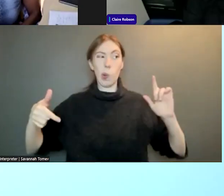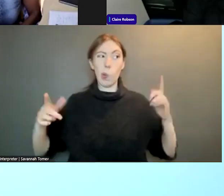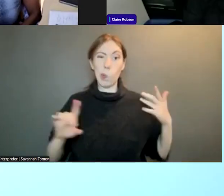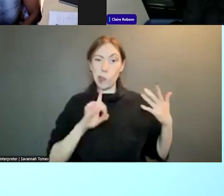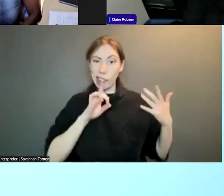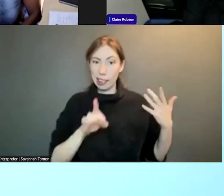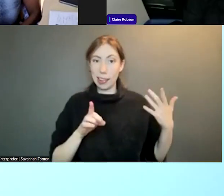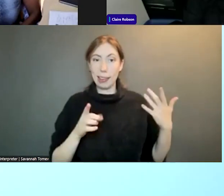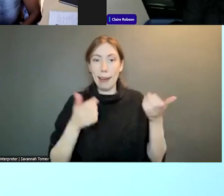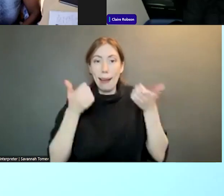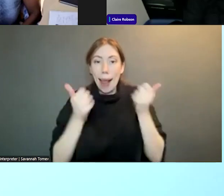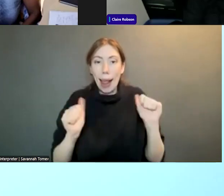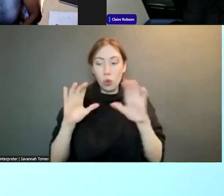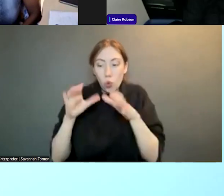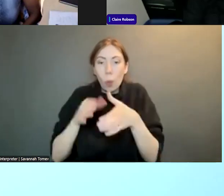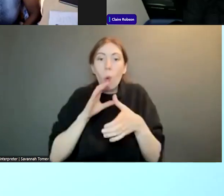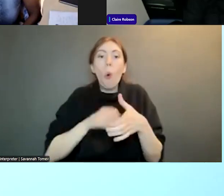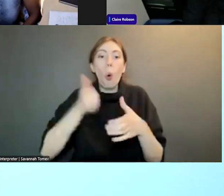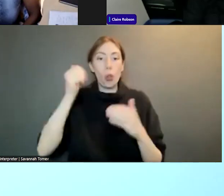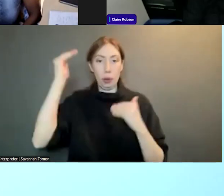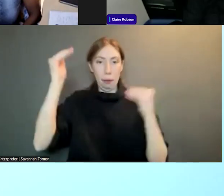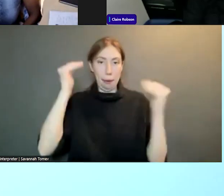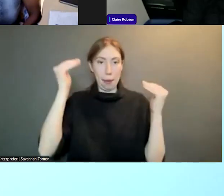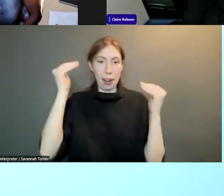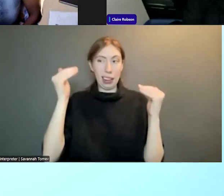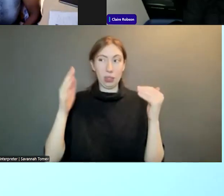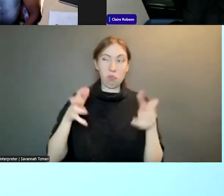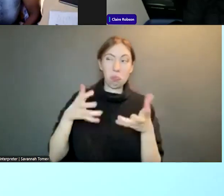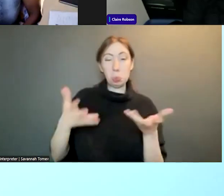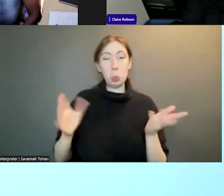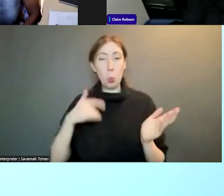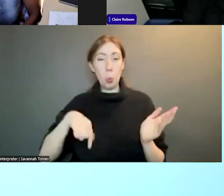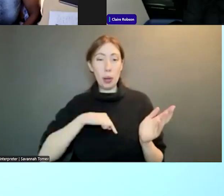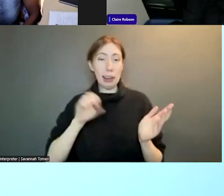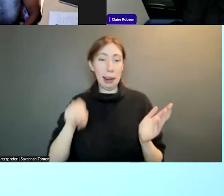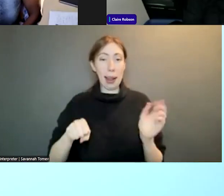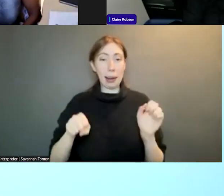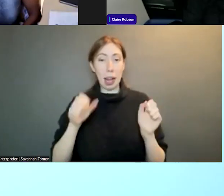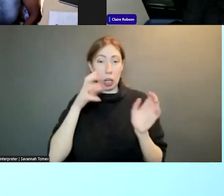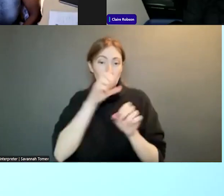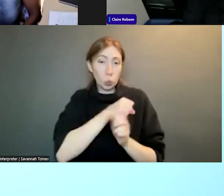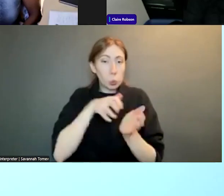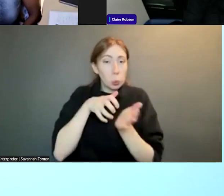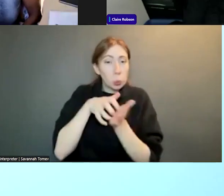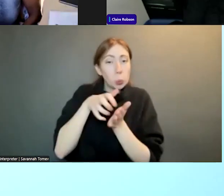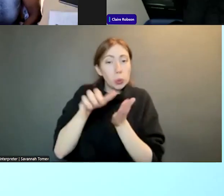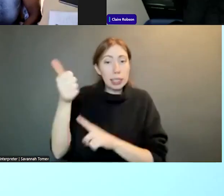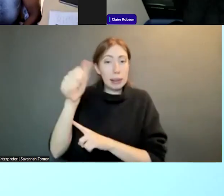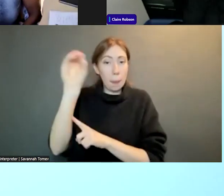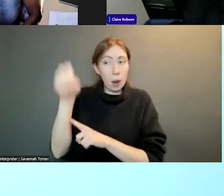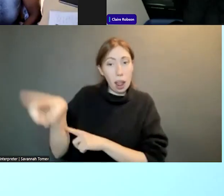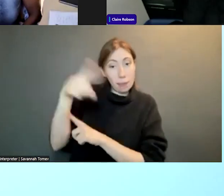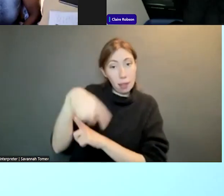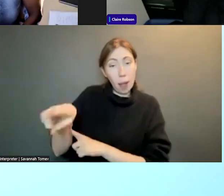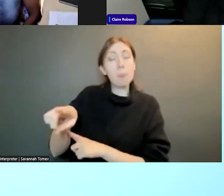of older adults, there's going to be roughly 10% who are part of the LGBT community. And